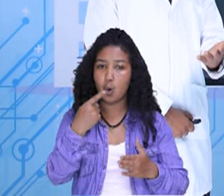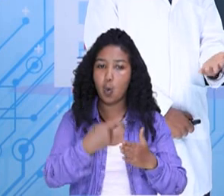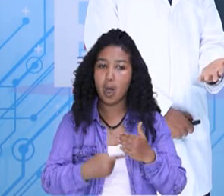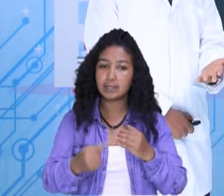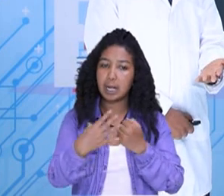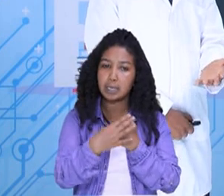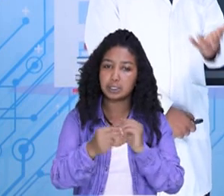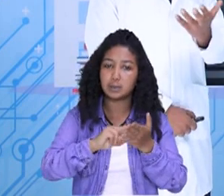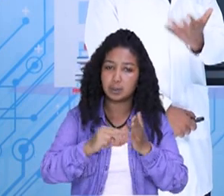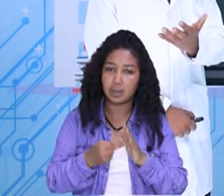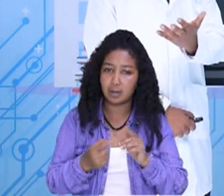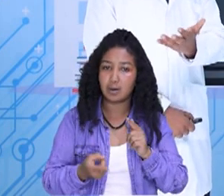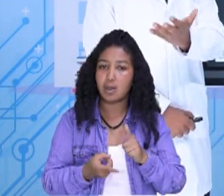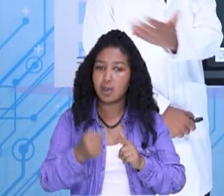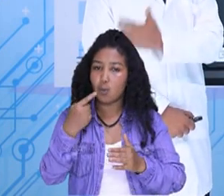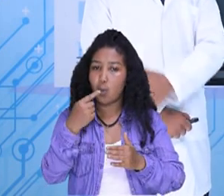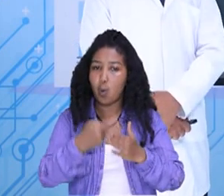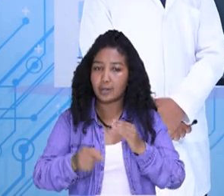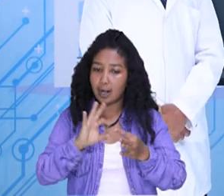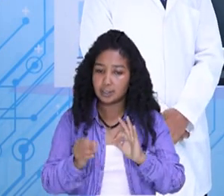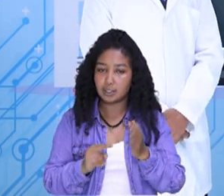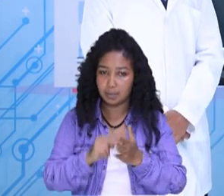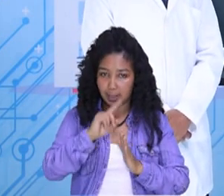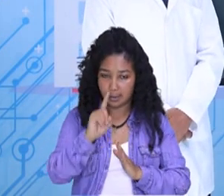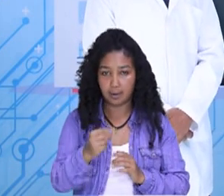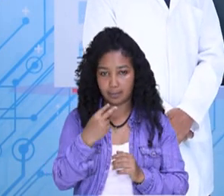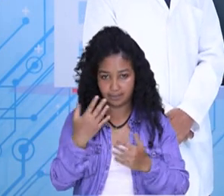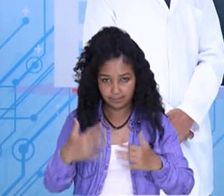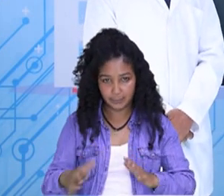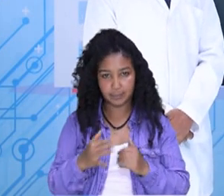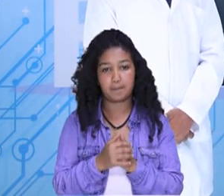what transcription means and what translation means.